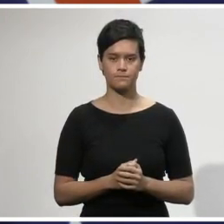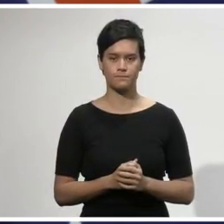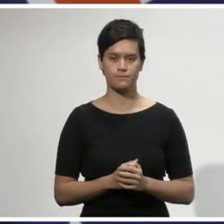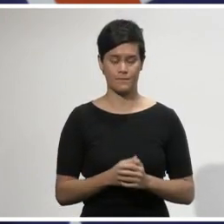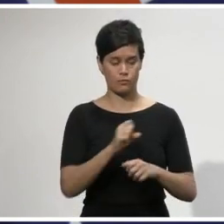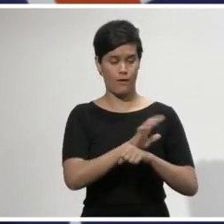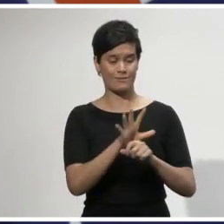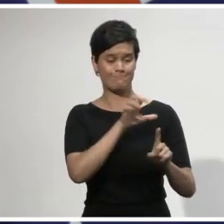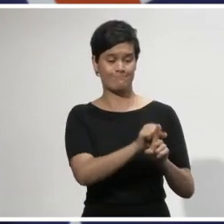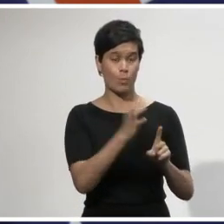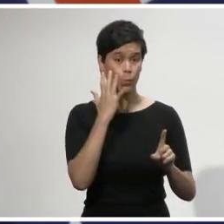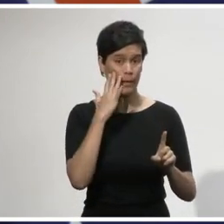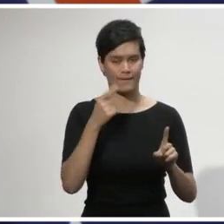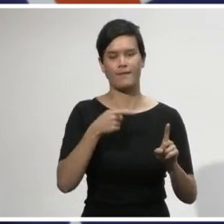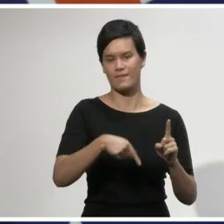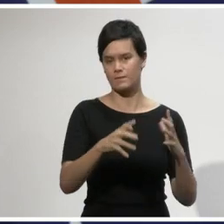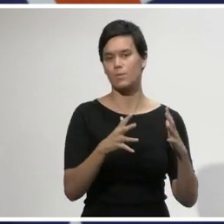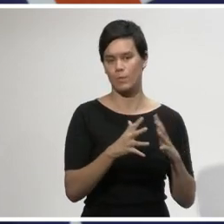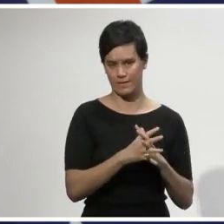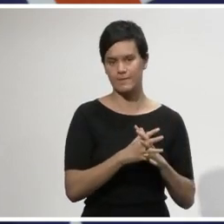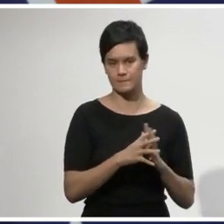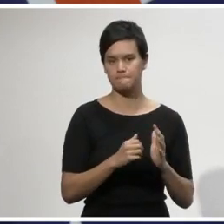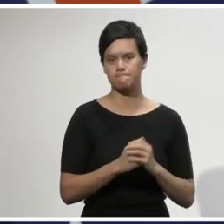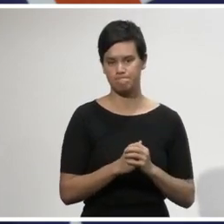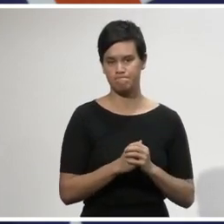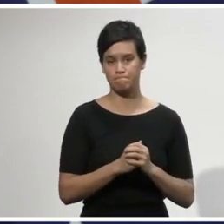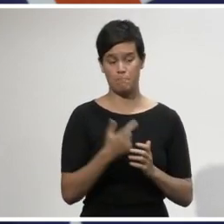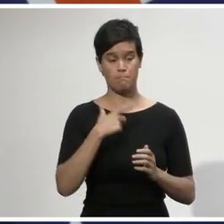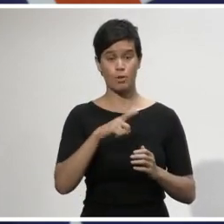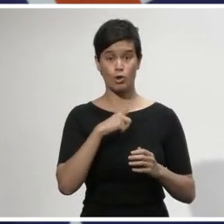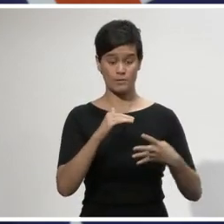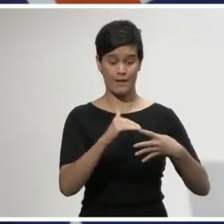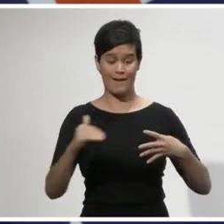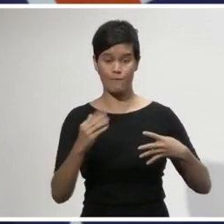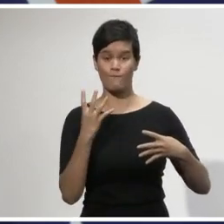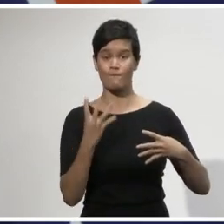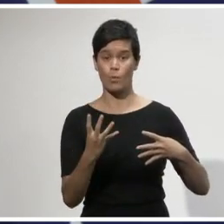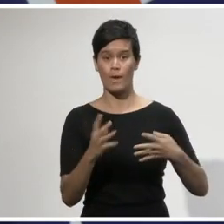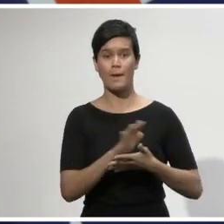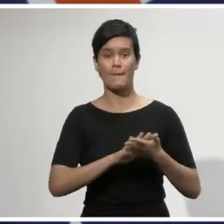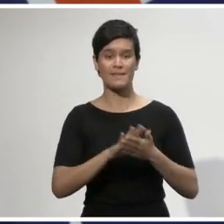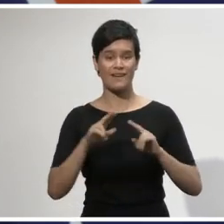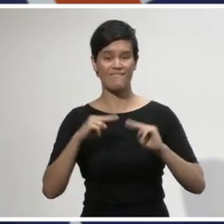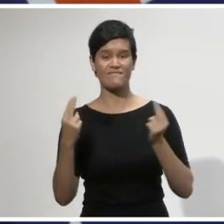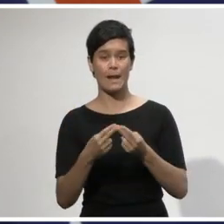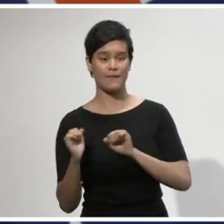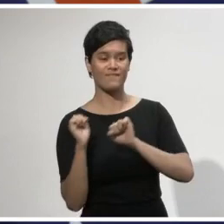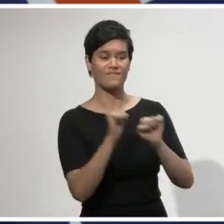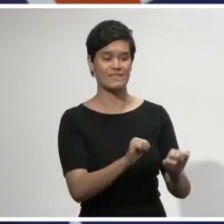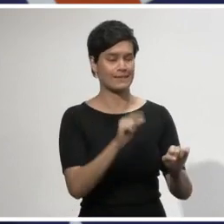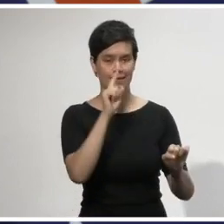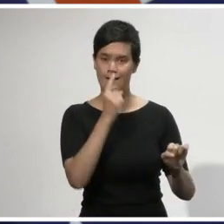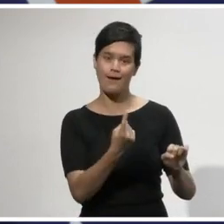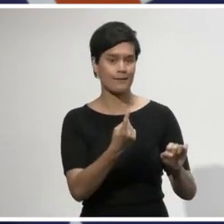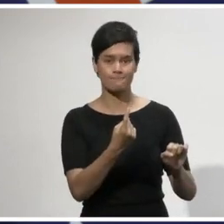Because of the current alert level 4, no family members were able to visit the woman in hospital in recent days and were not able to be